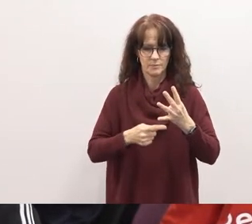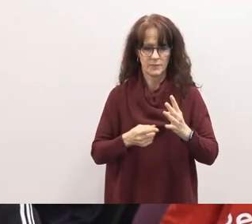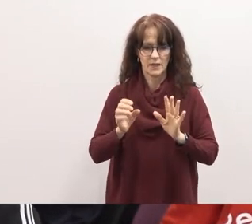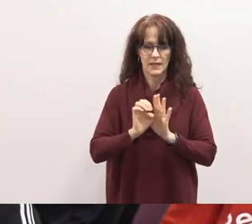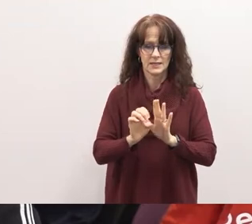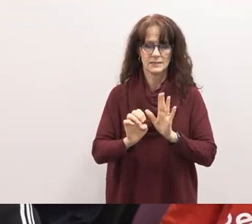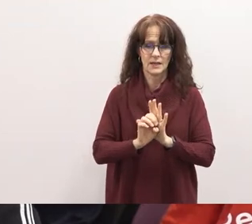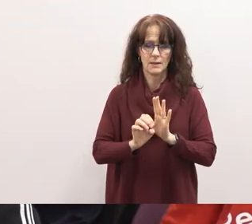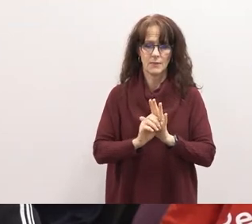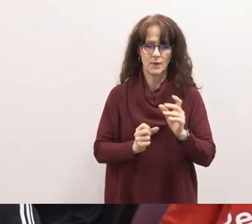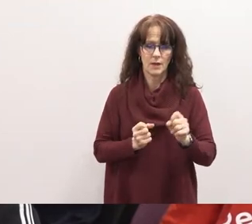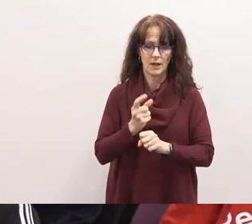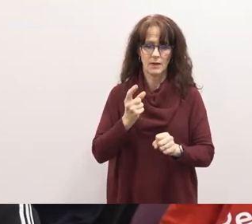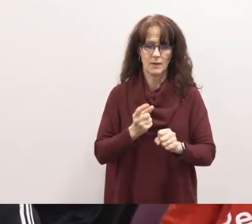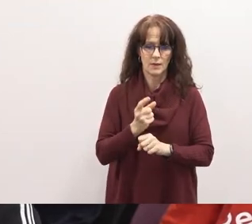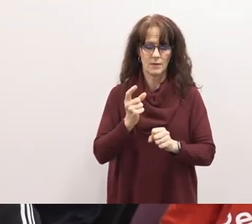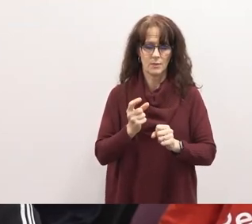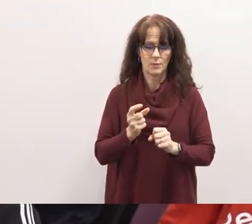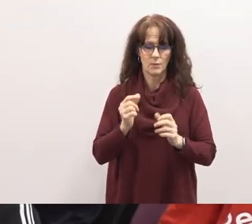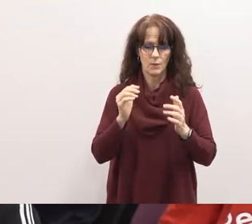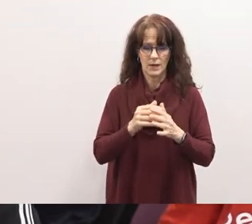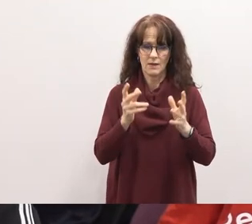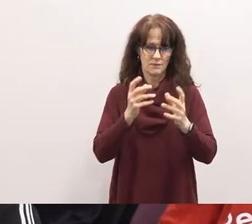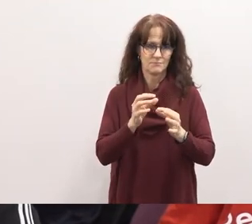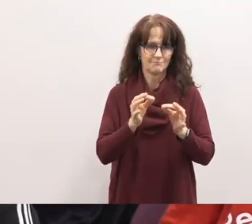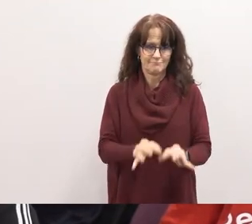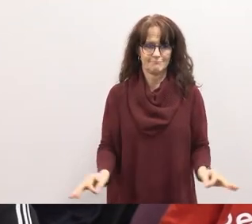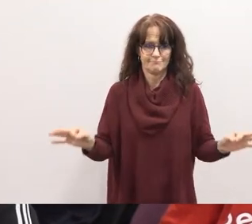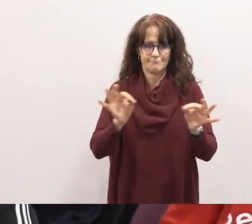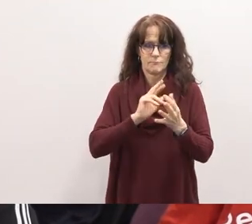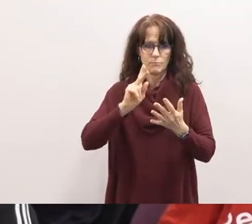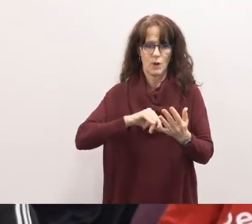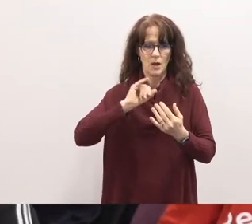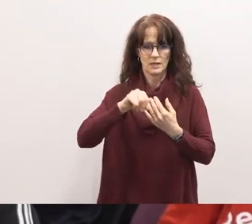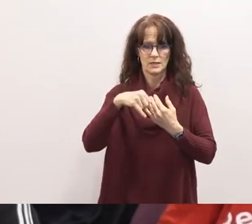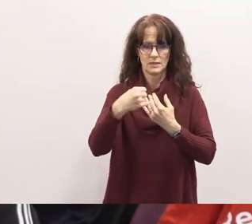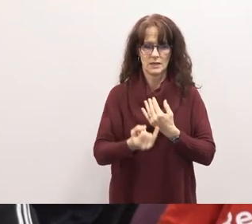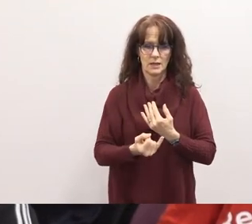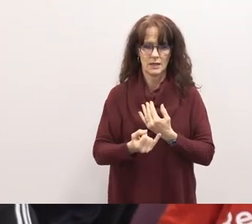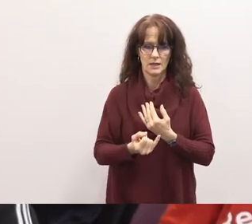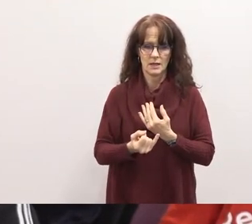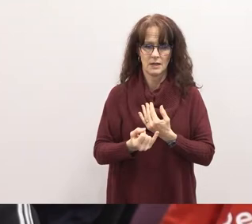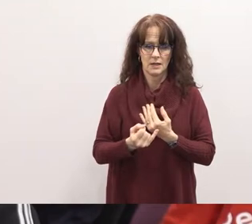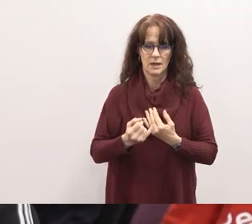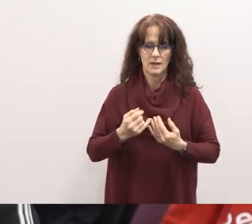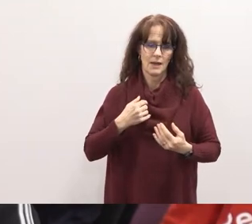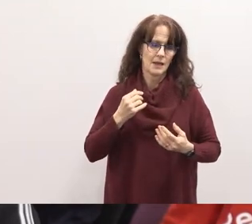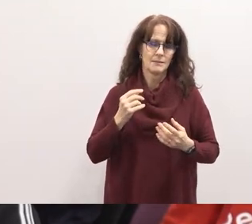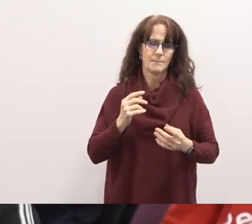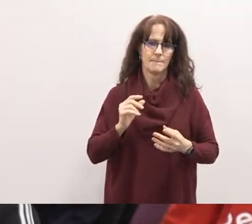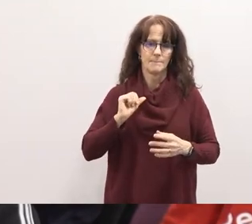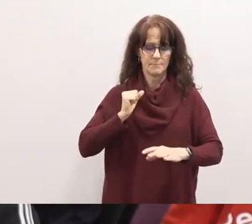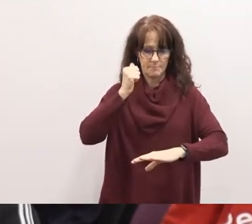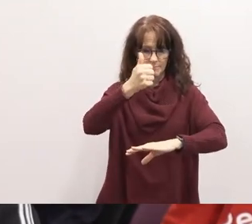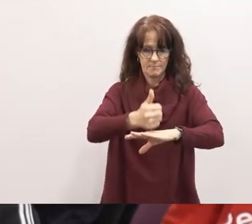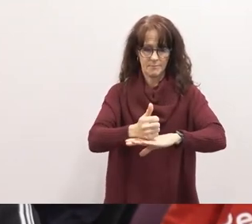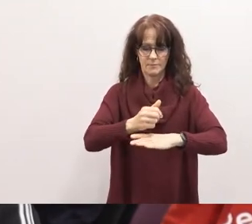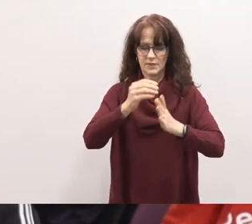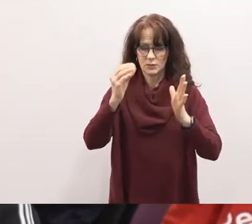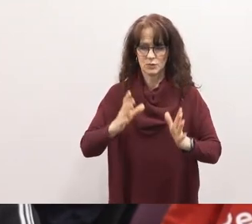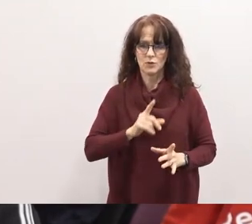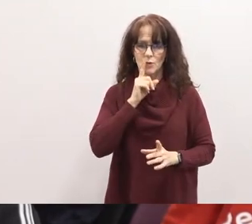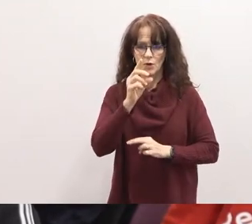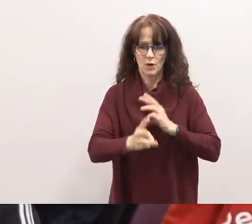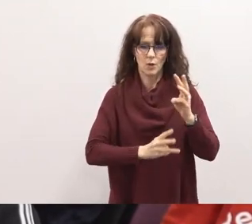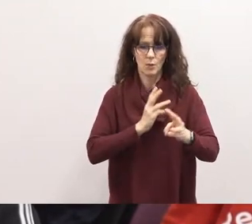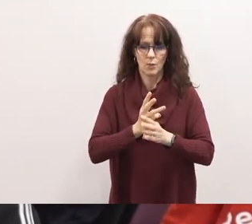year, we have an integrated project. This project puts our students in a real-world scenario where they research,